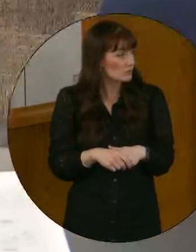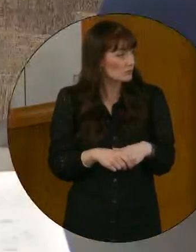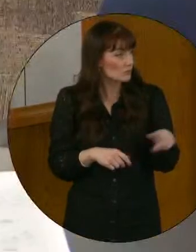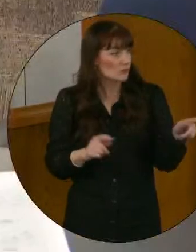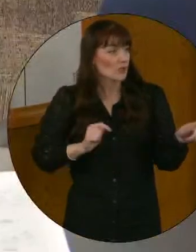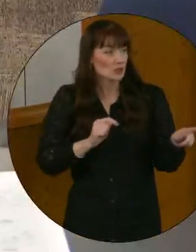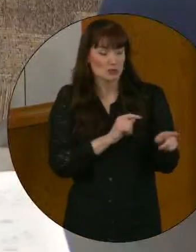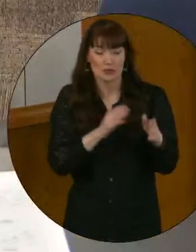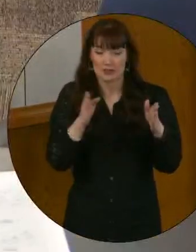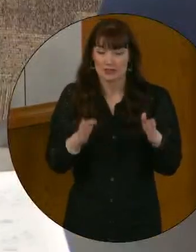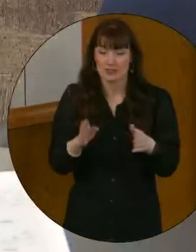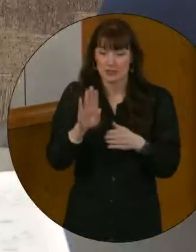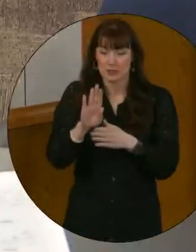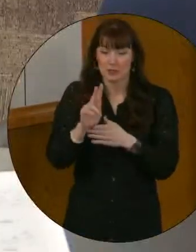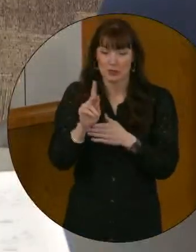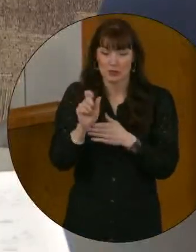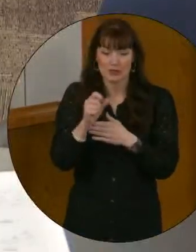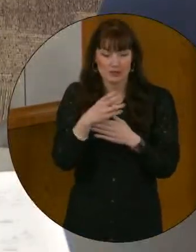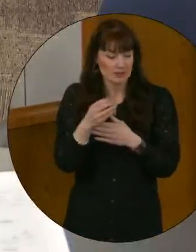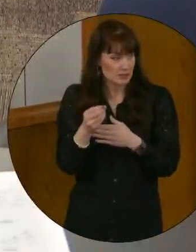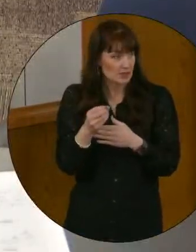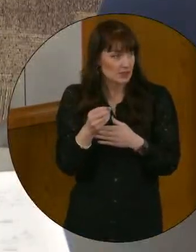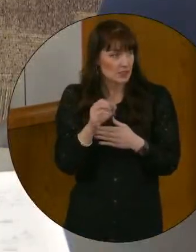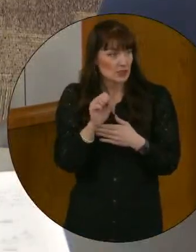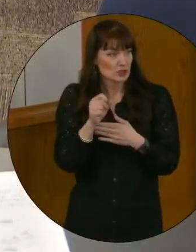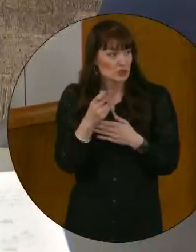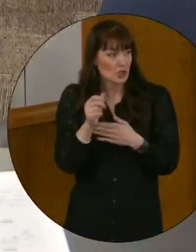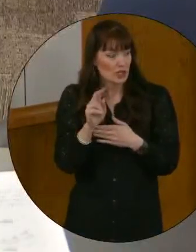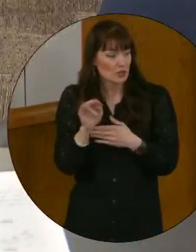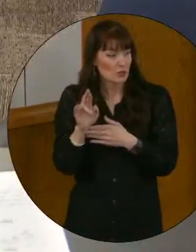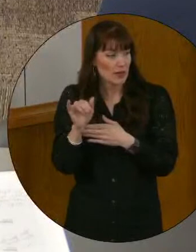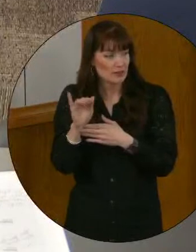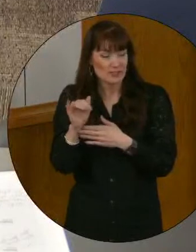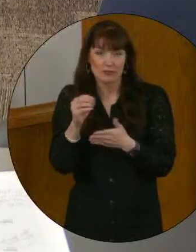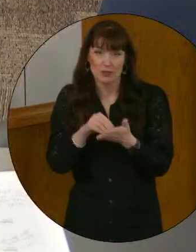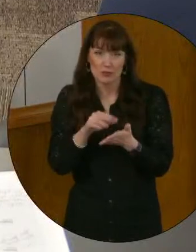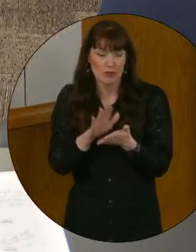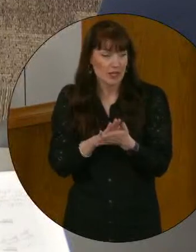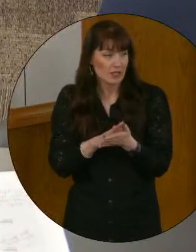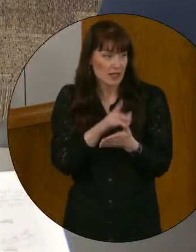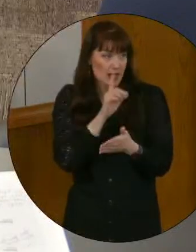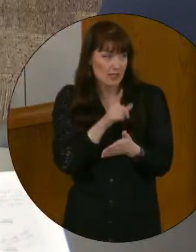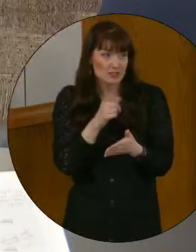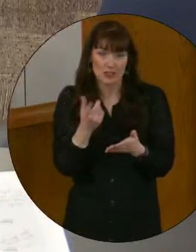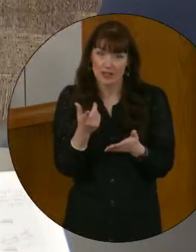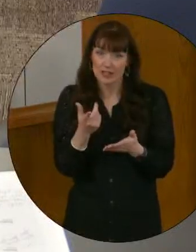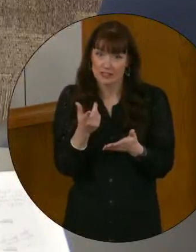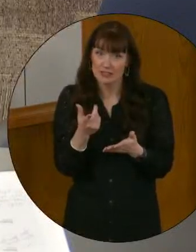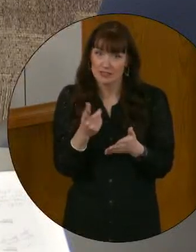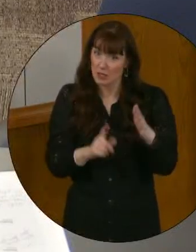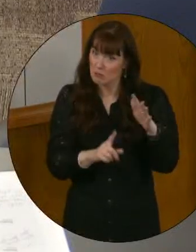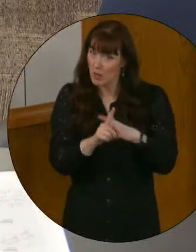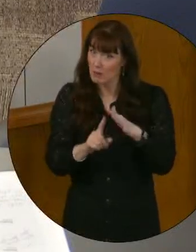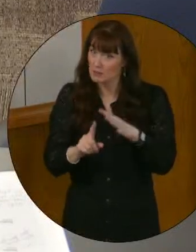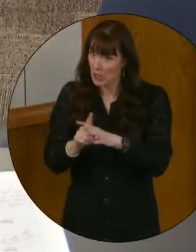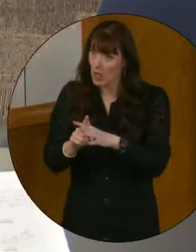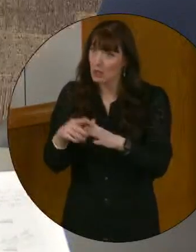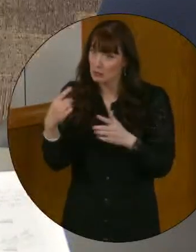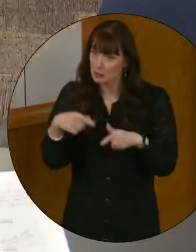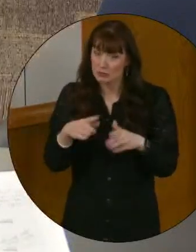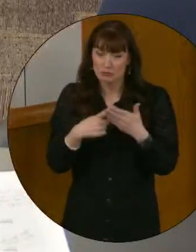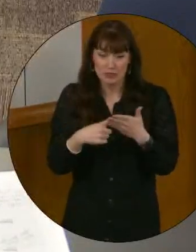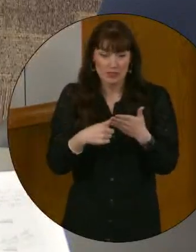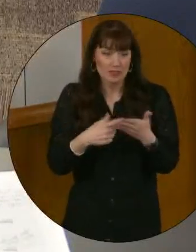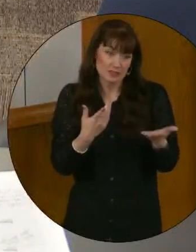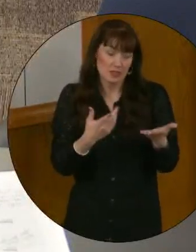Trustee Brooks, Shauna Rafalski for the record. Actually, there were things that kind of bubbled up. Some that cost